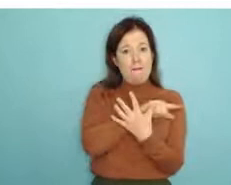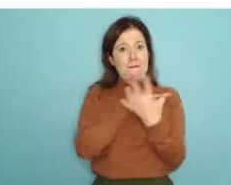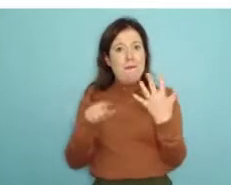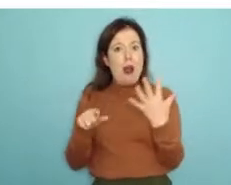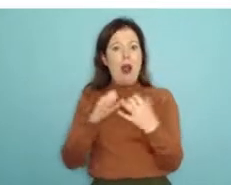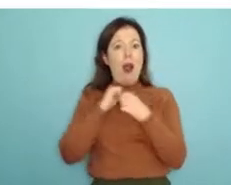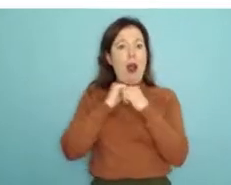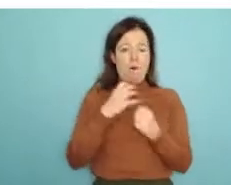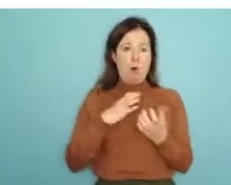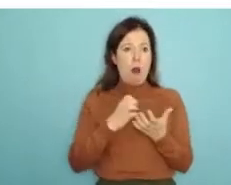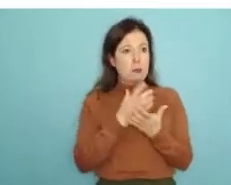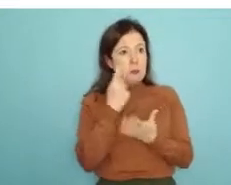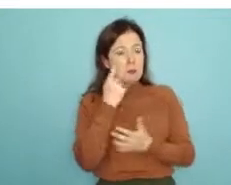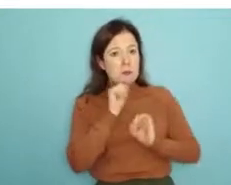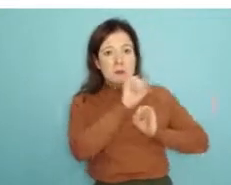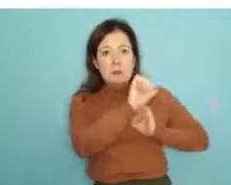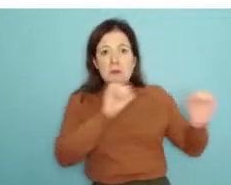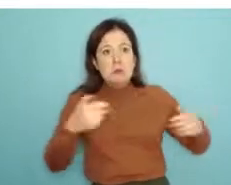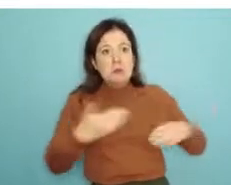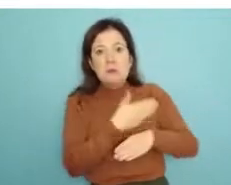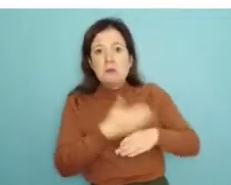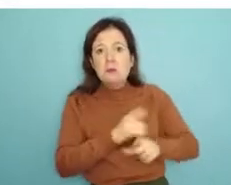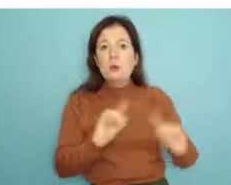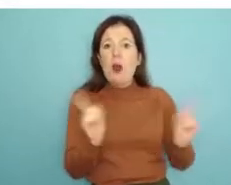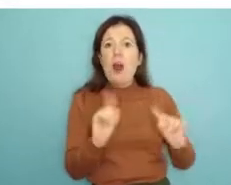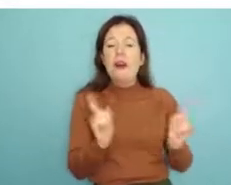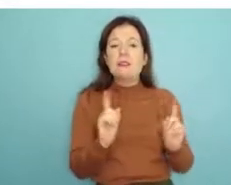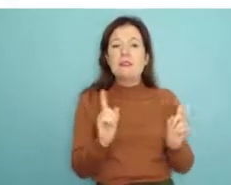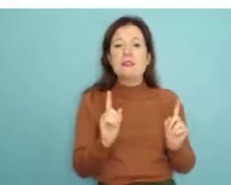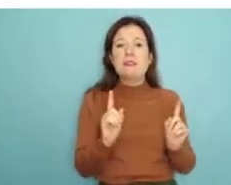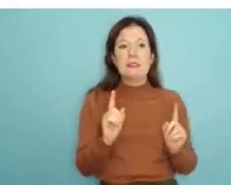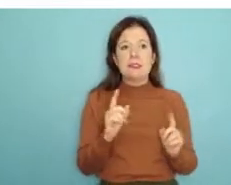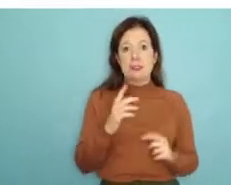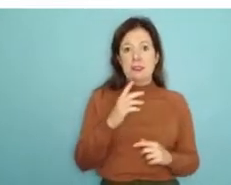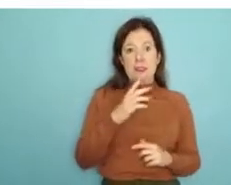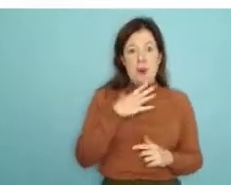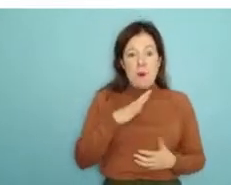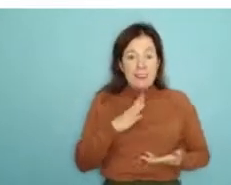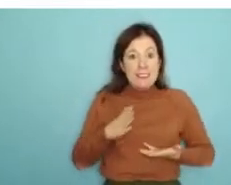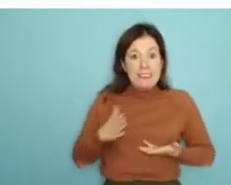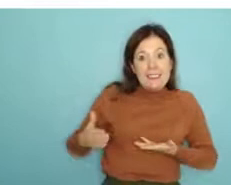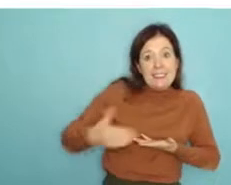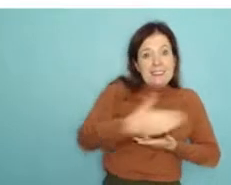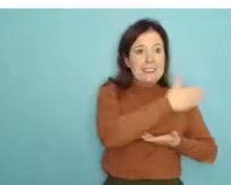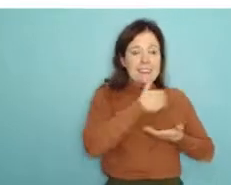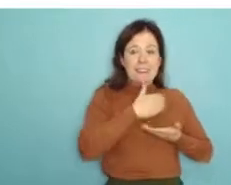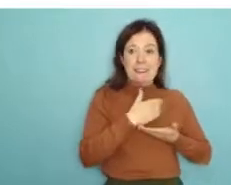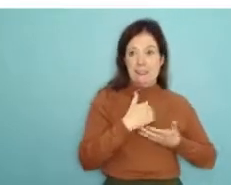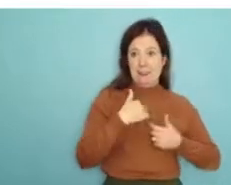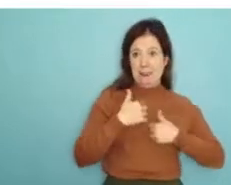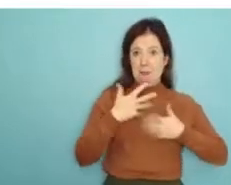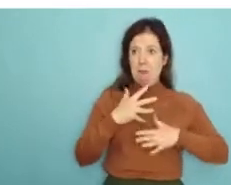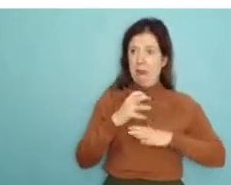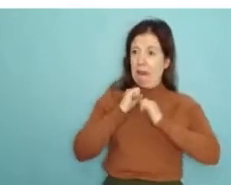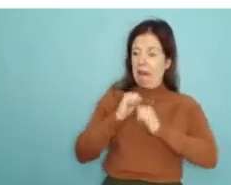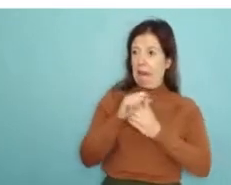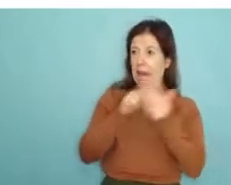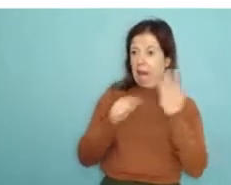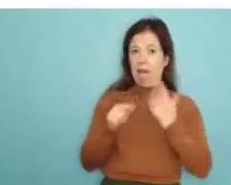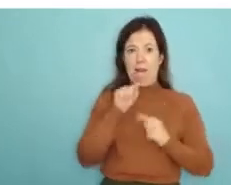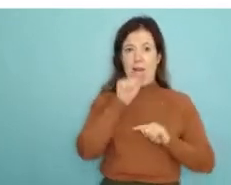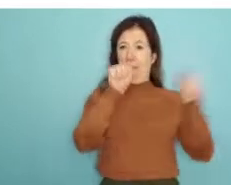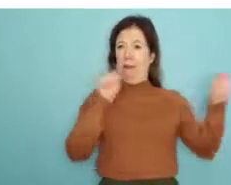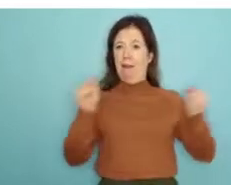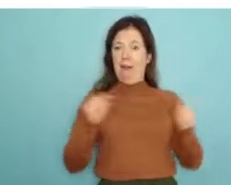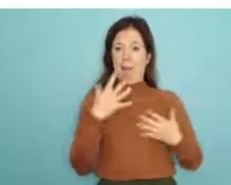to create a sort of public story about how we're delivering on these commitments, so that we